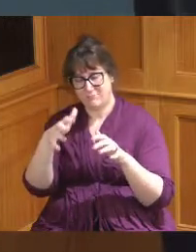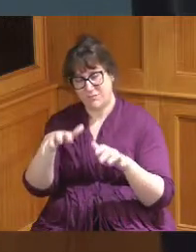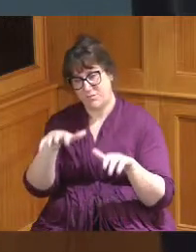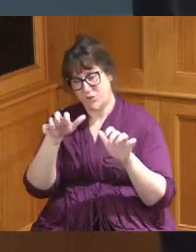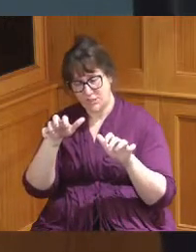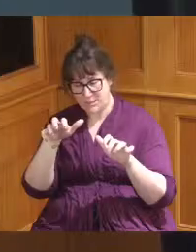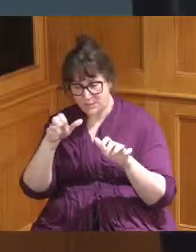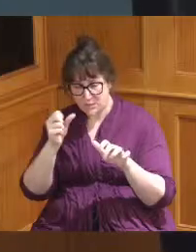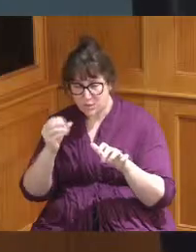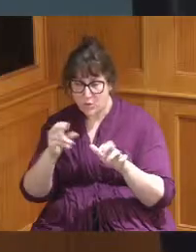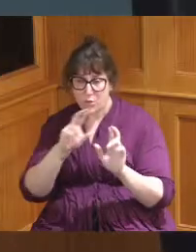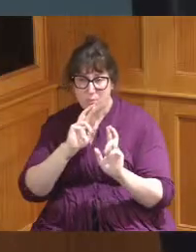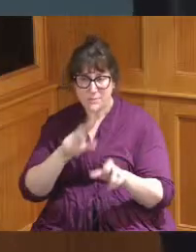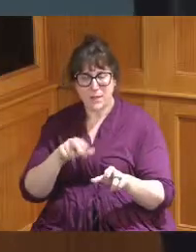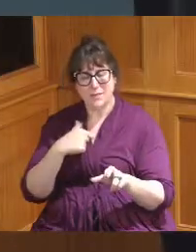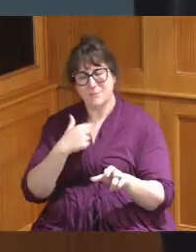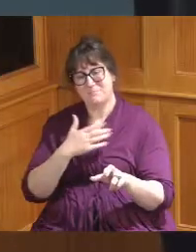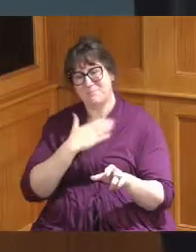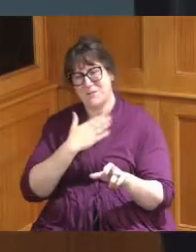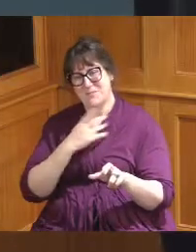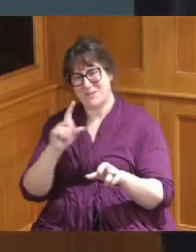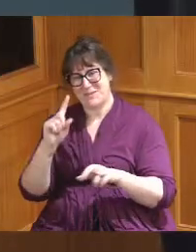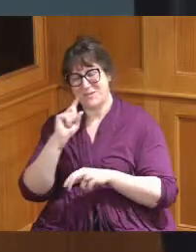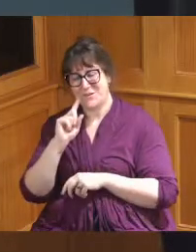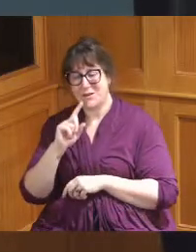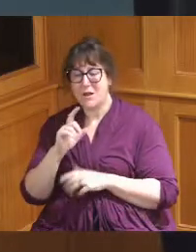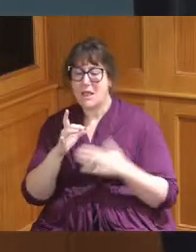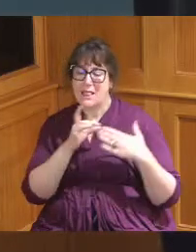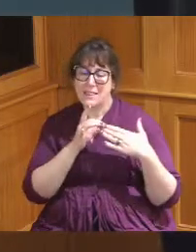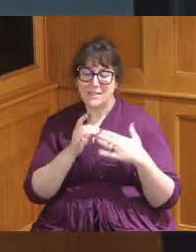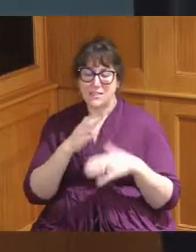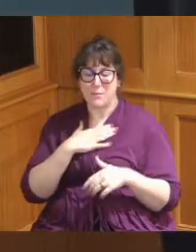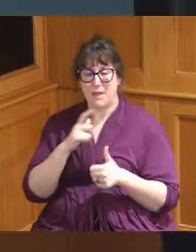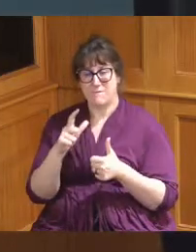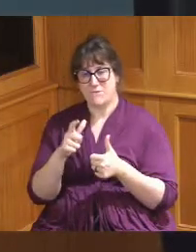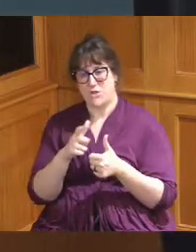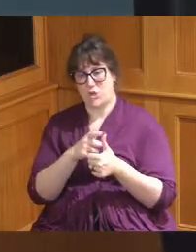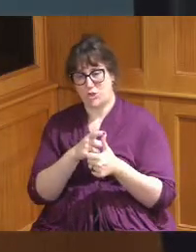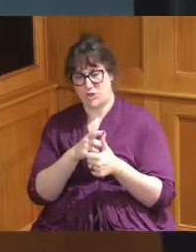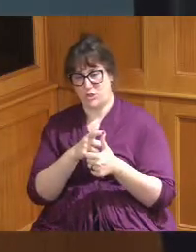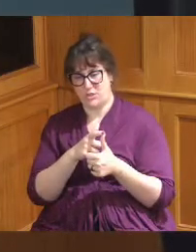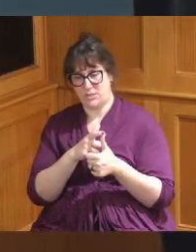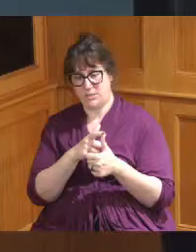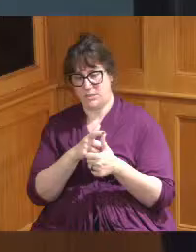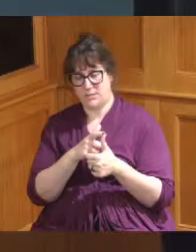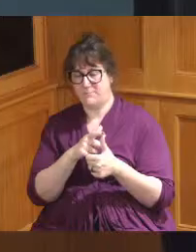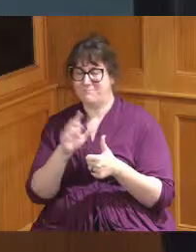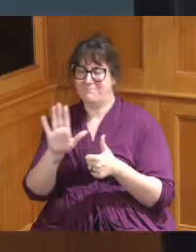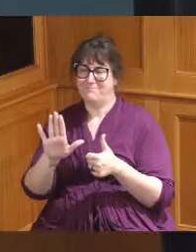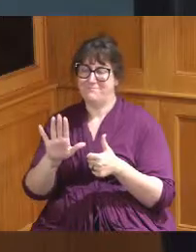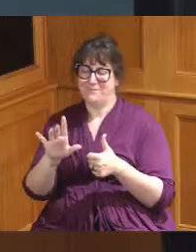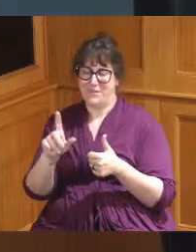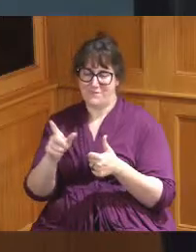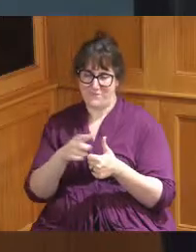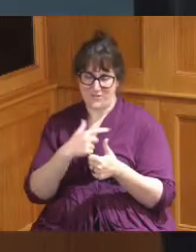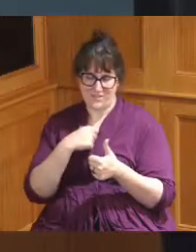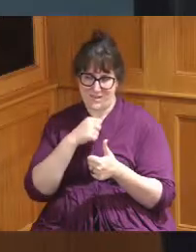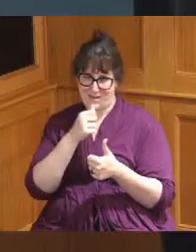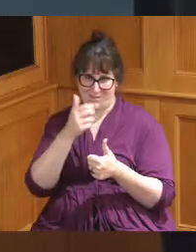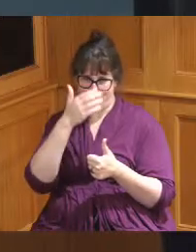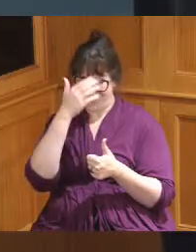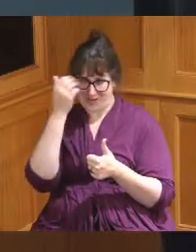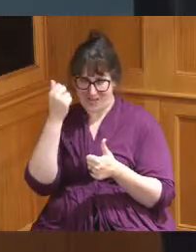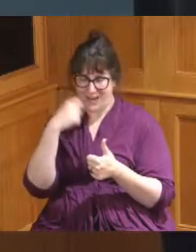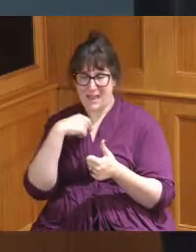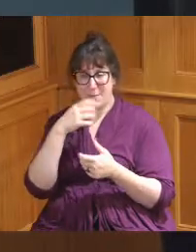that, and I'm grateful for it. It leads me to my first, I'm going to say it first so I don't forget. I will be